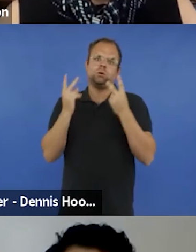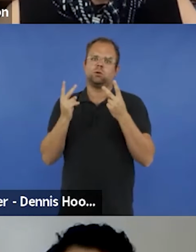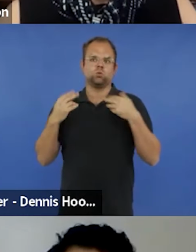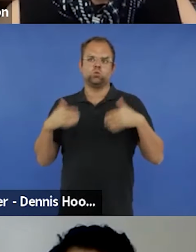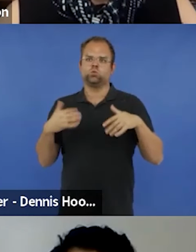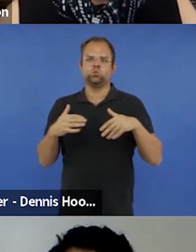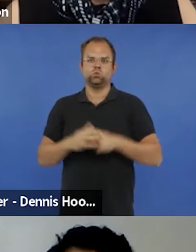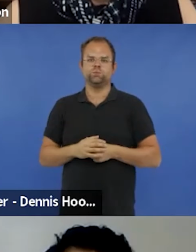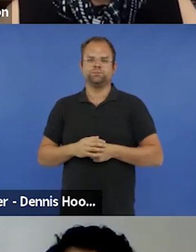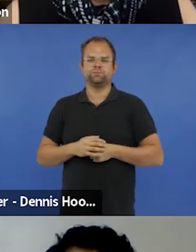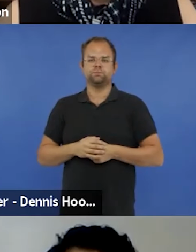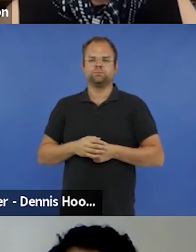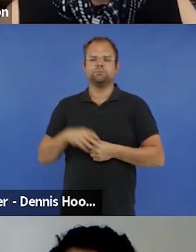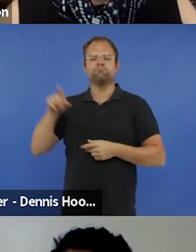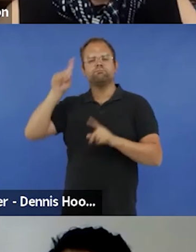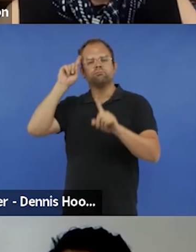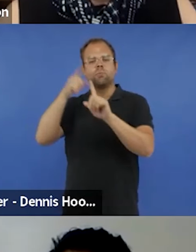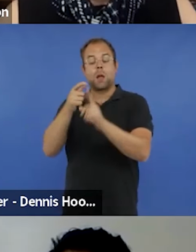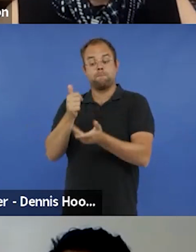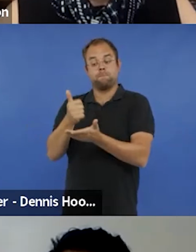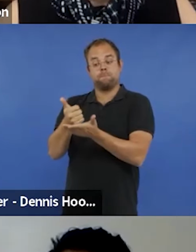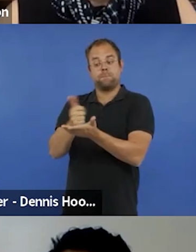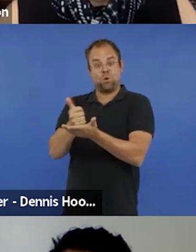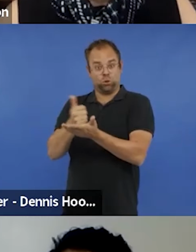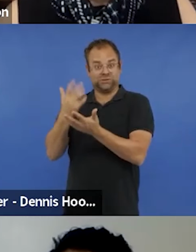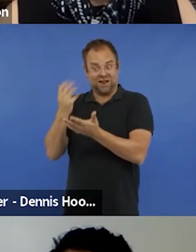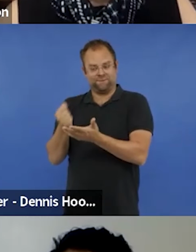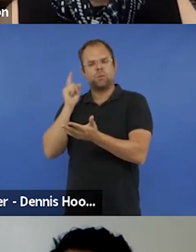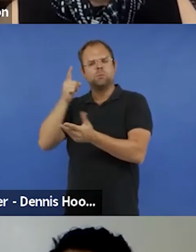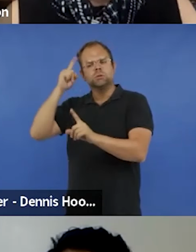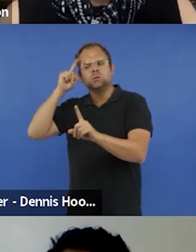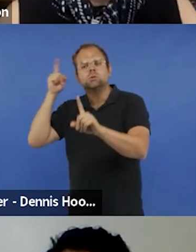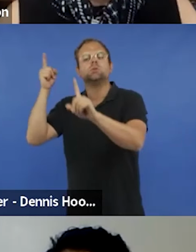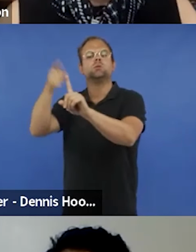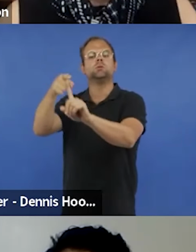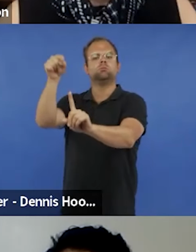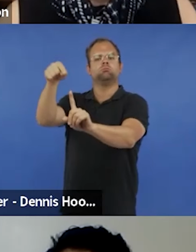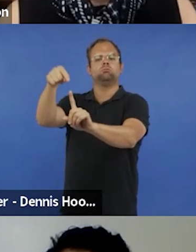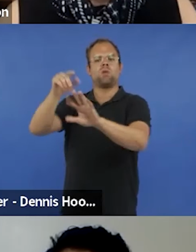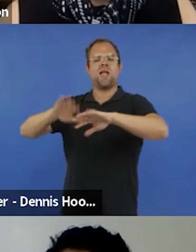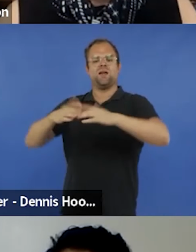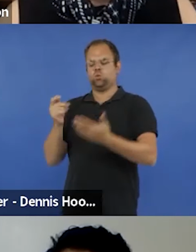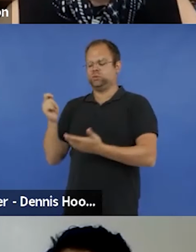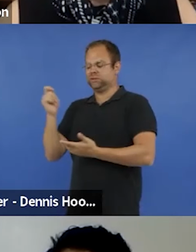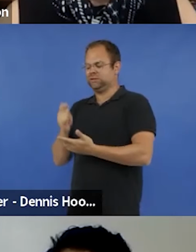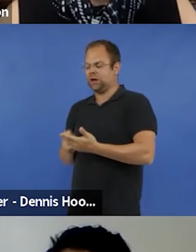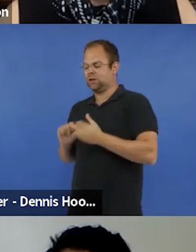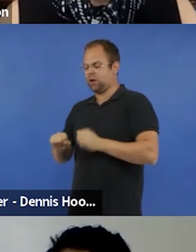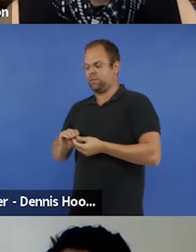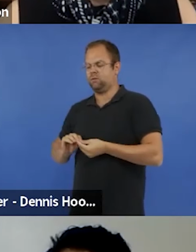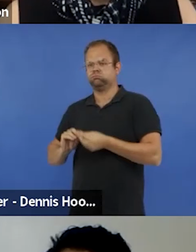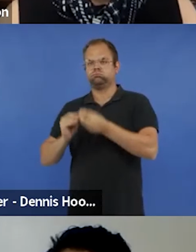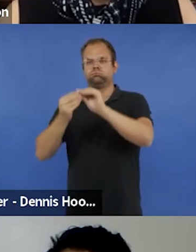beforehand. And then that though it's important to have a budget along with